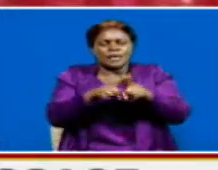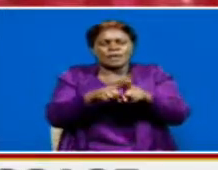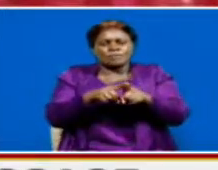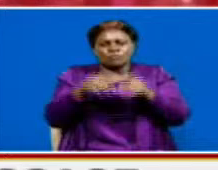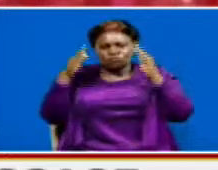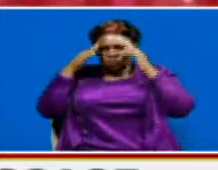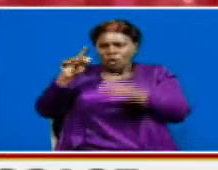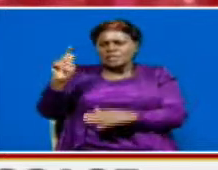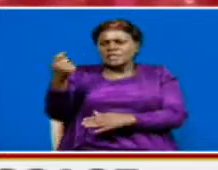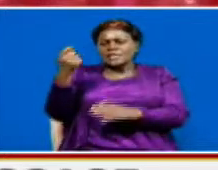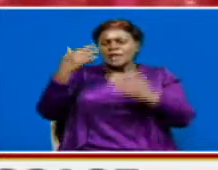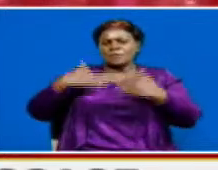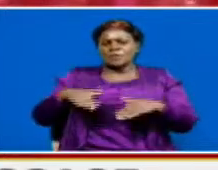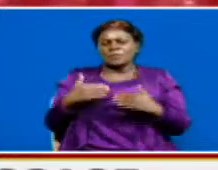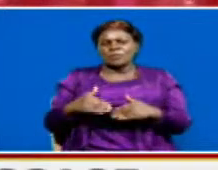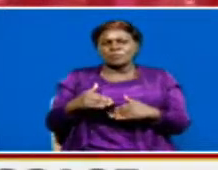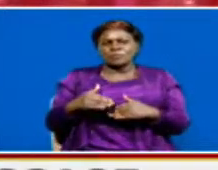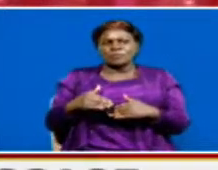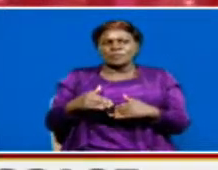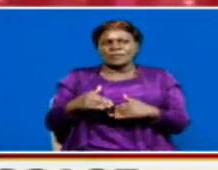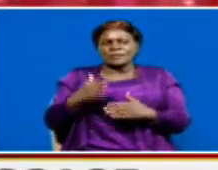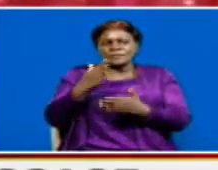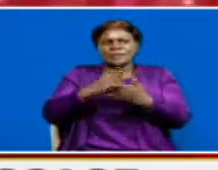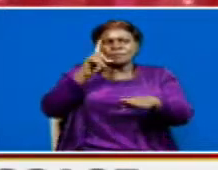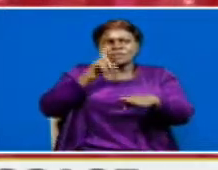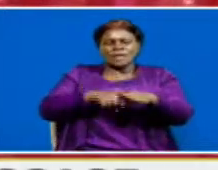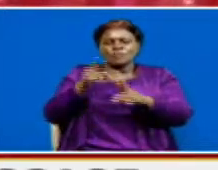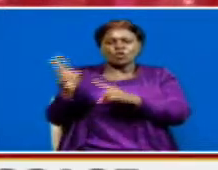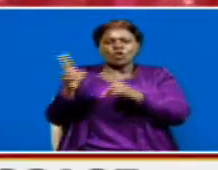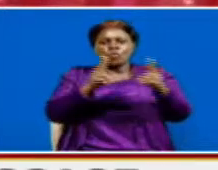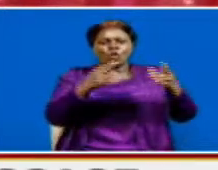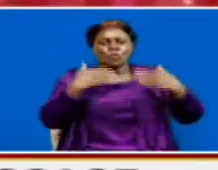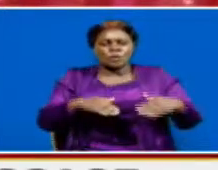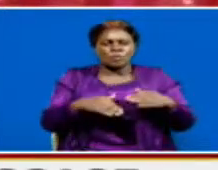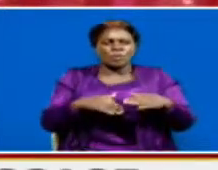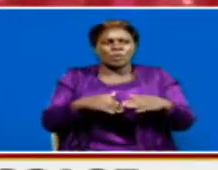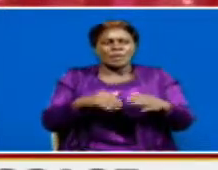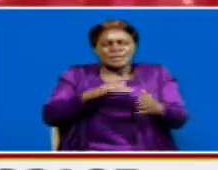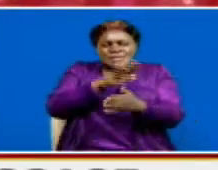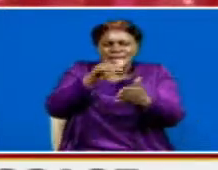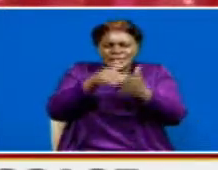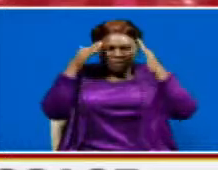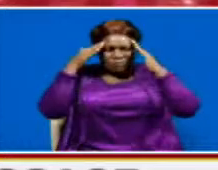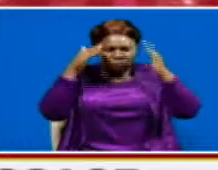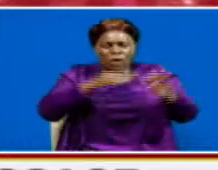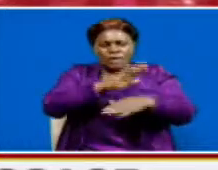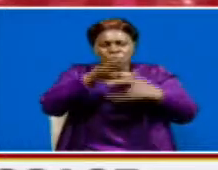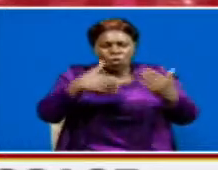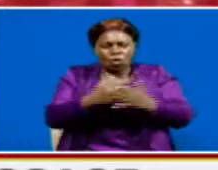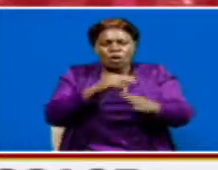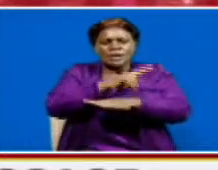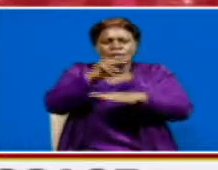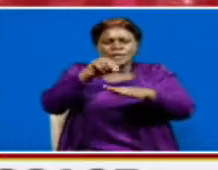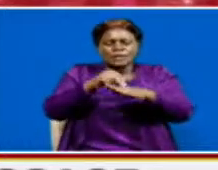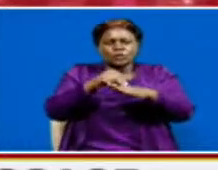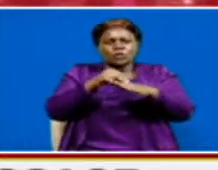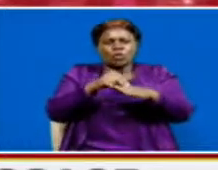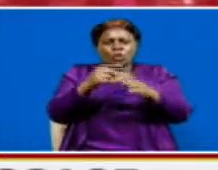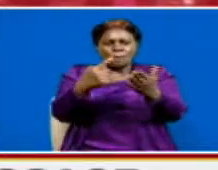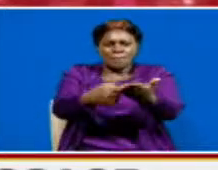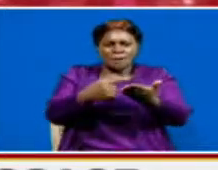Kenyans, the ones we sometimes call ordinary, at the center of all national